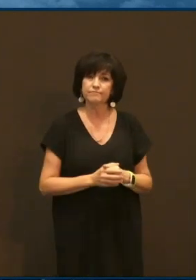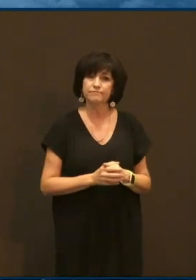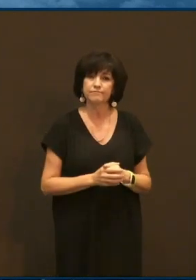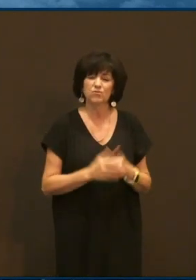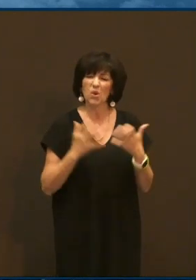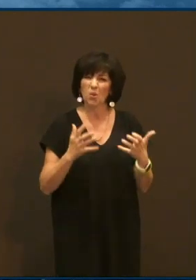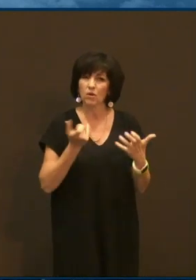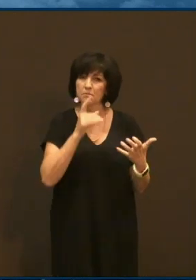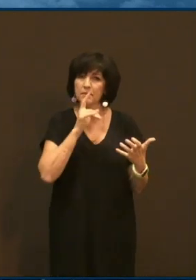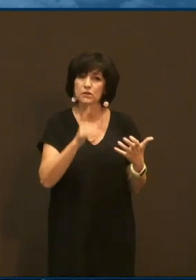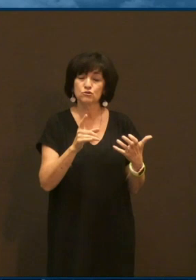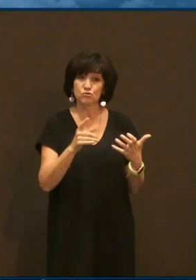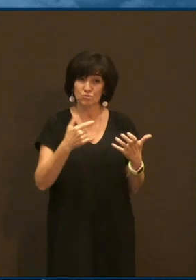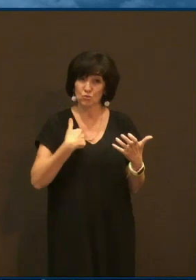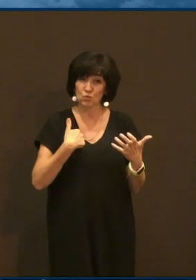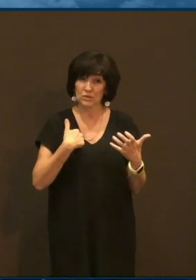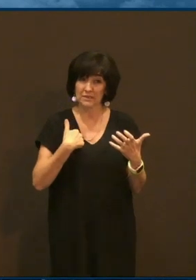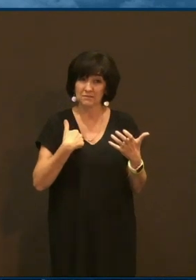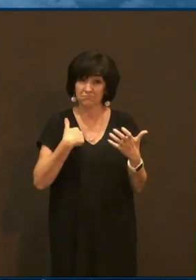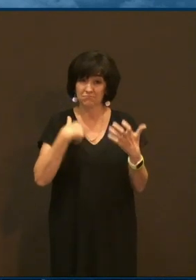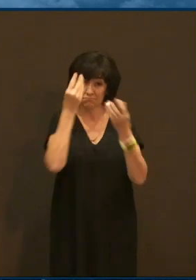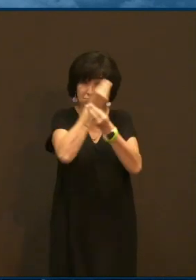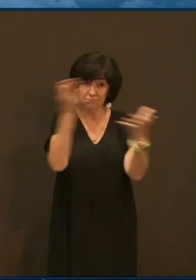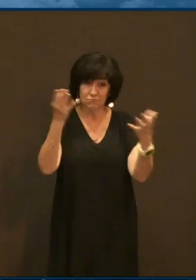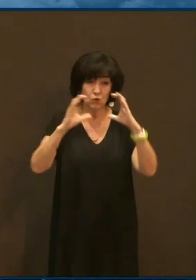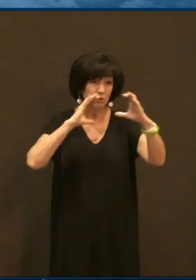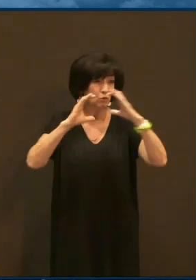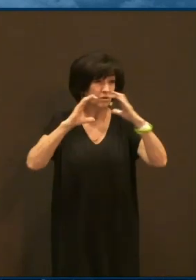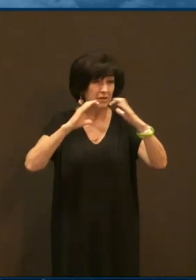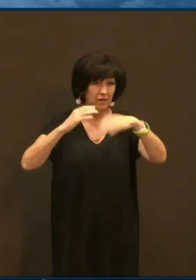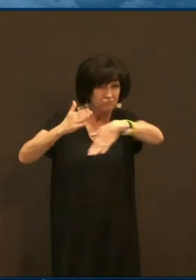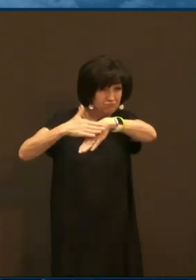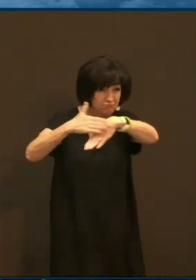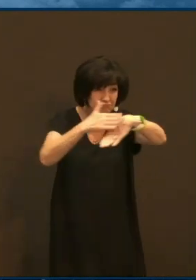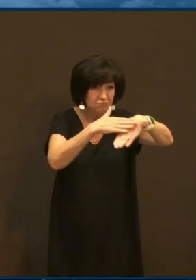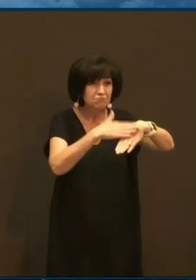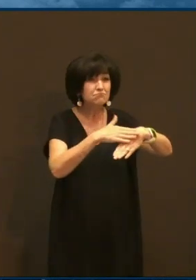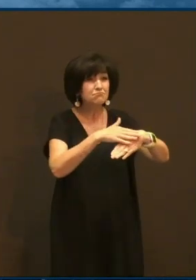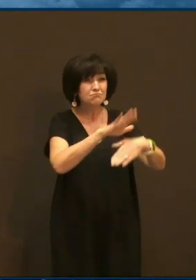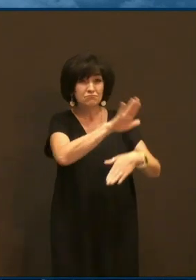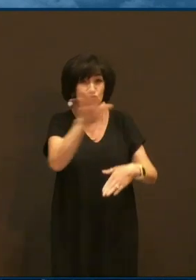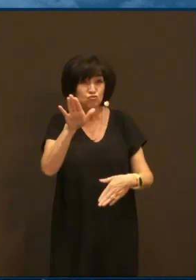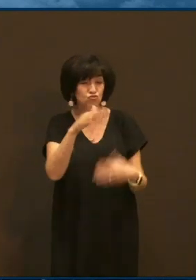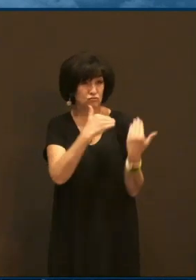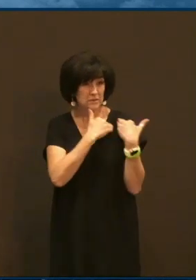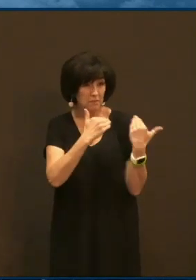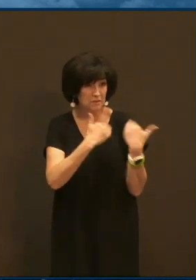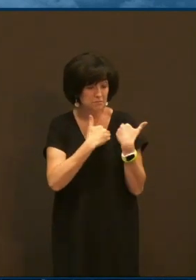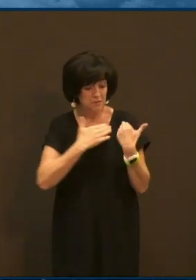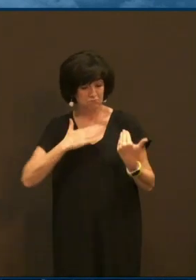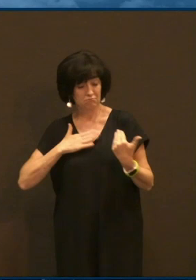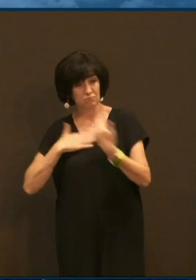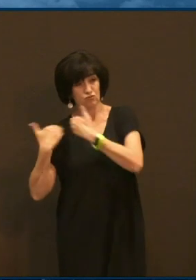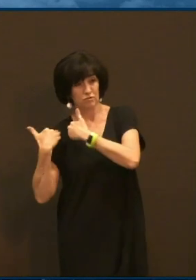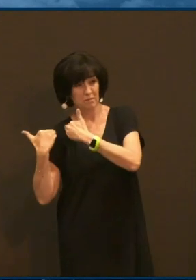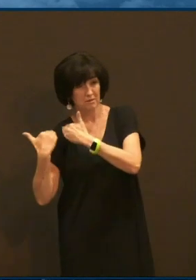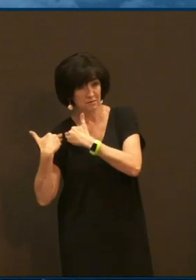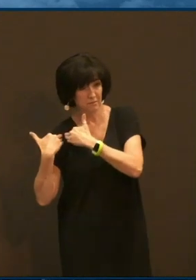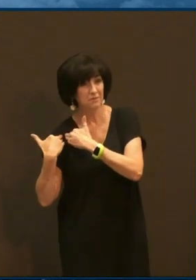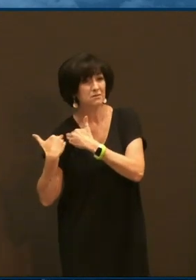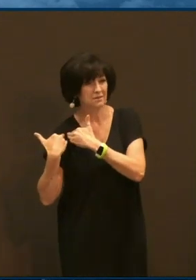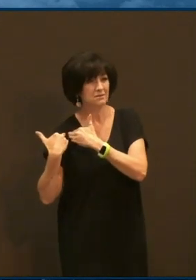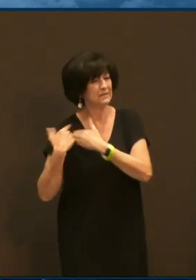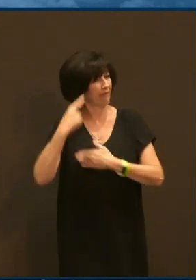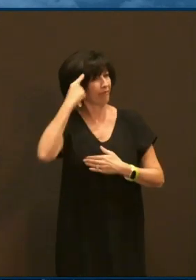communicate a message of caution, of personal responsibility, of thinking about our neighbor and